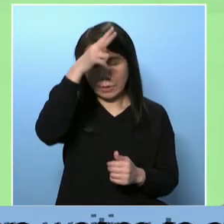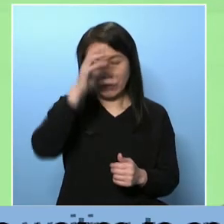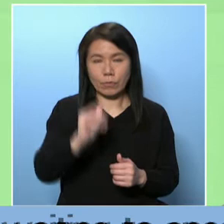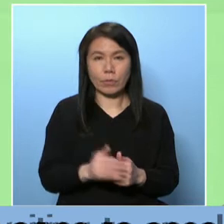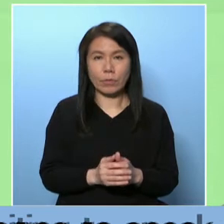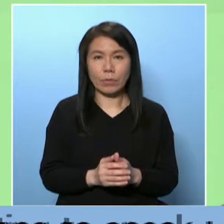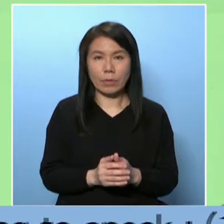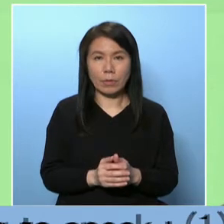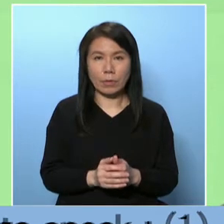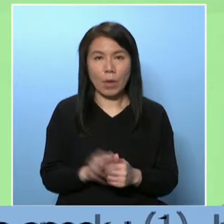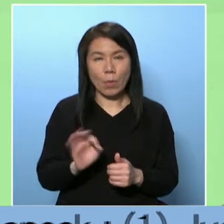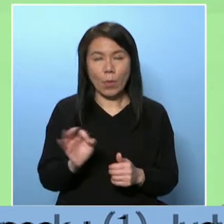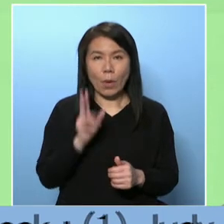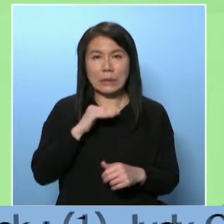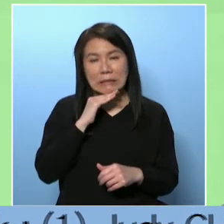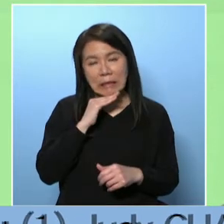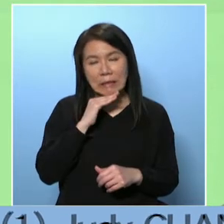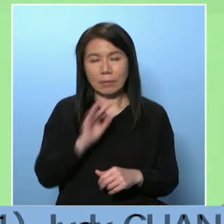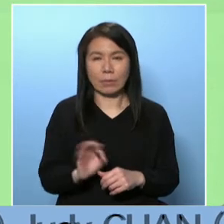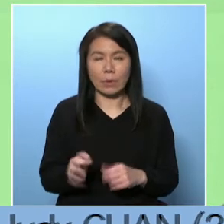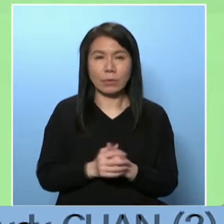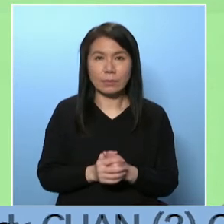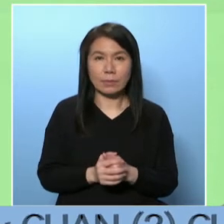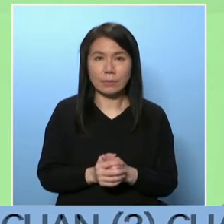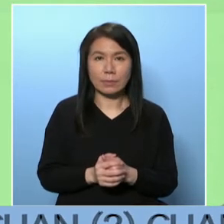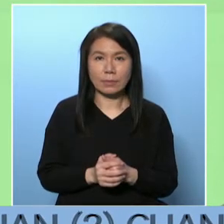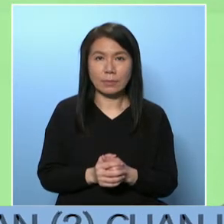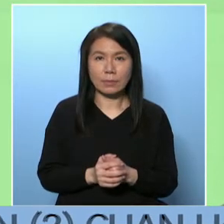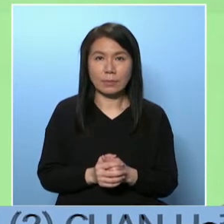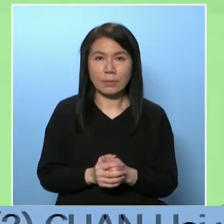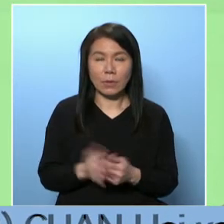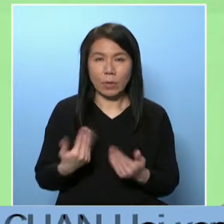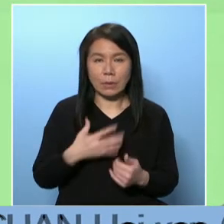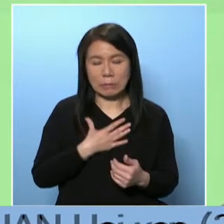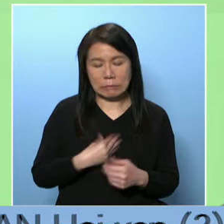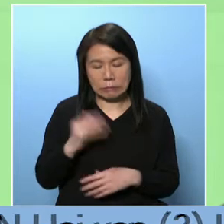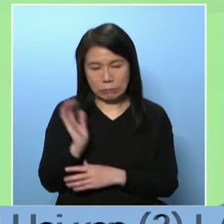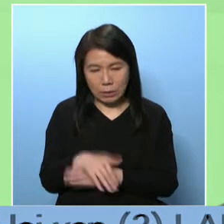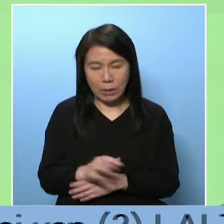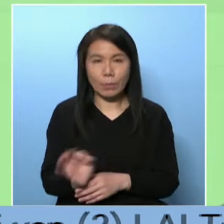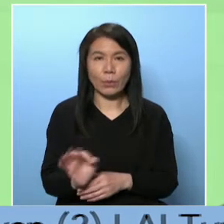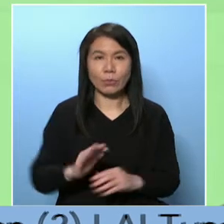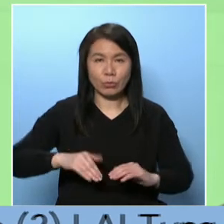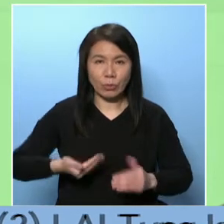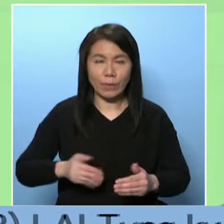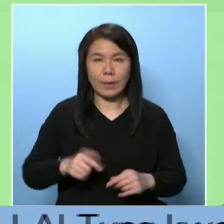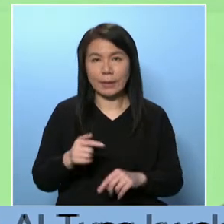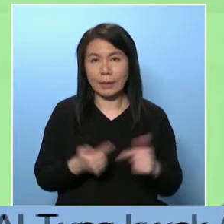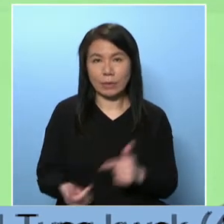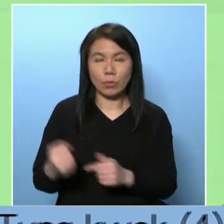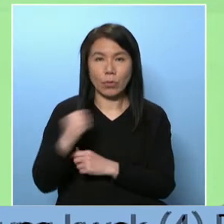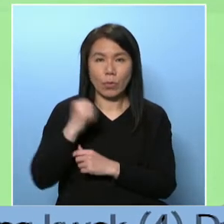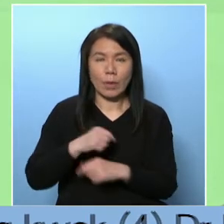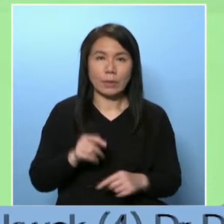and hospitals for treatment. So it means that the administration is not sitting back and doing nothing. In fact, instead